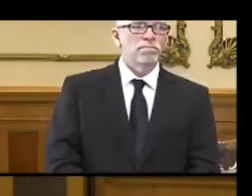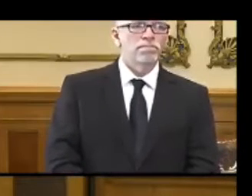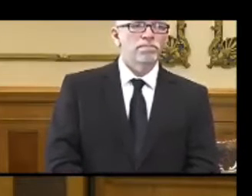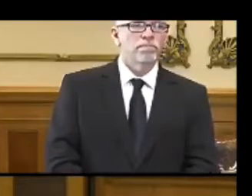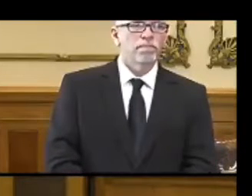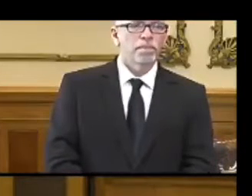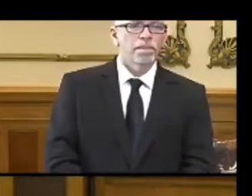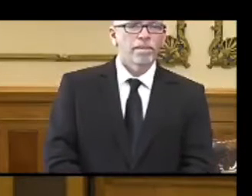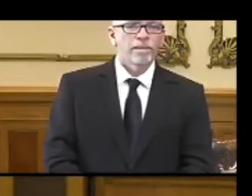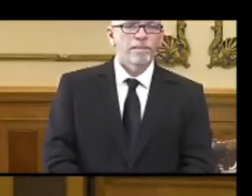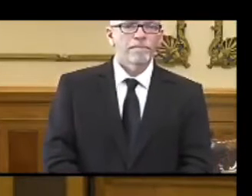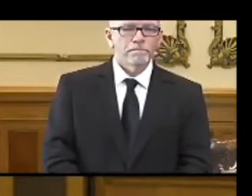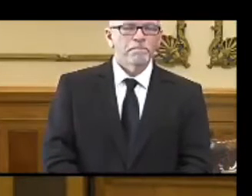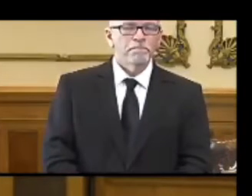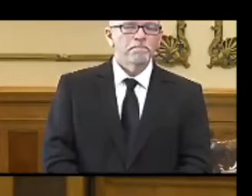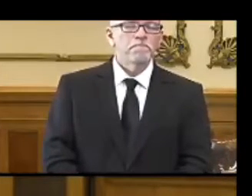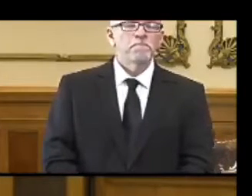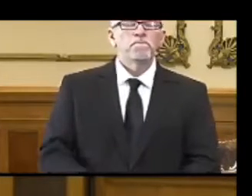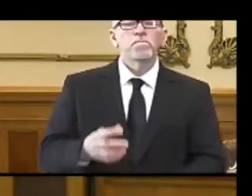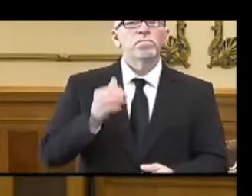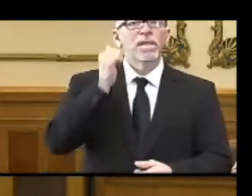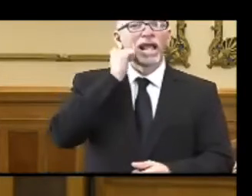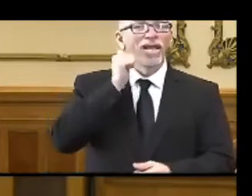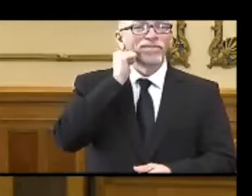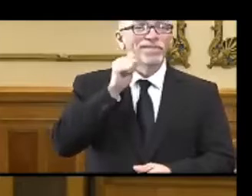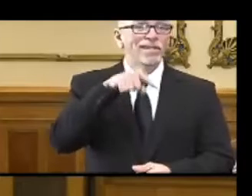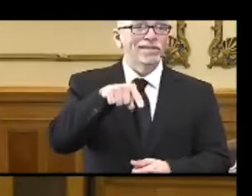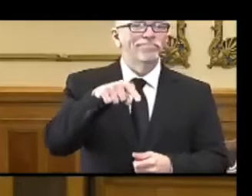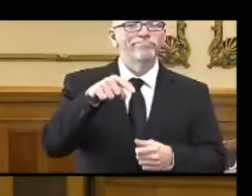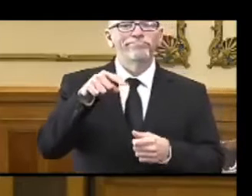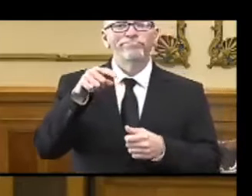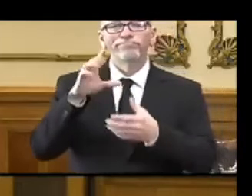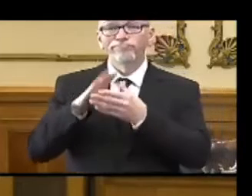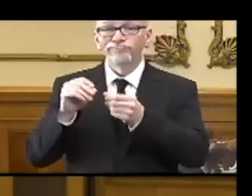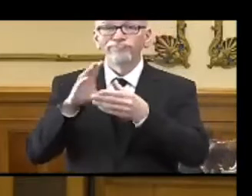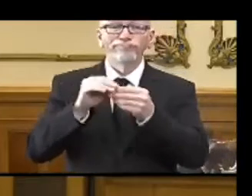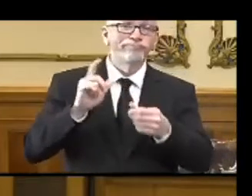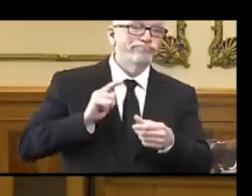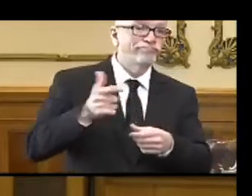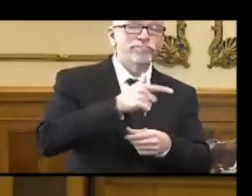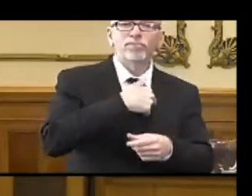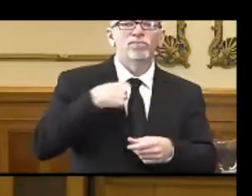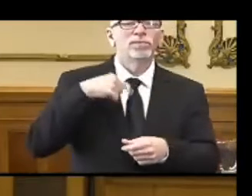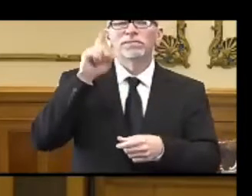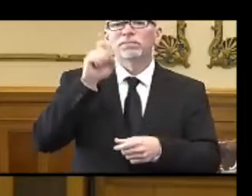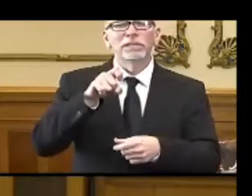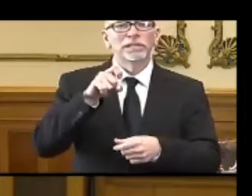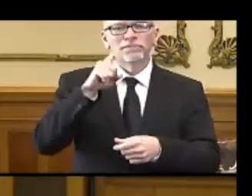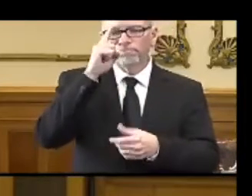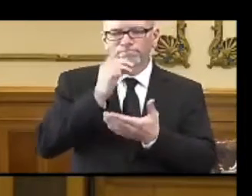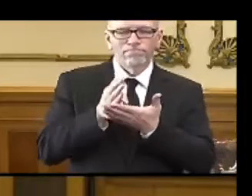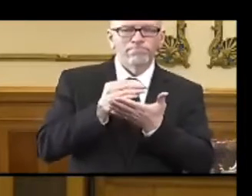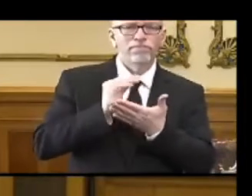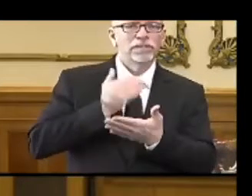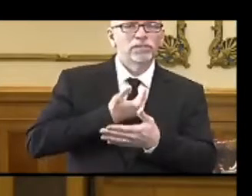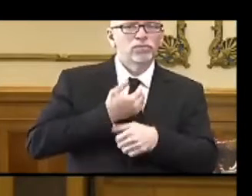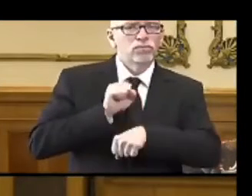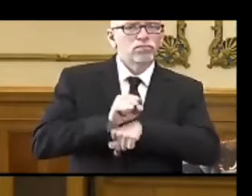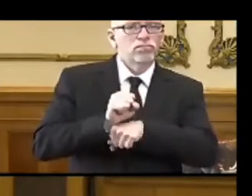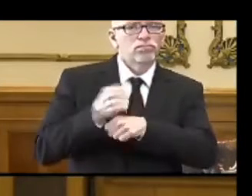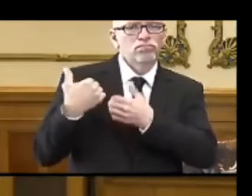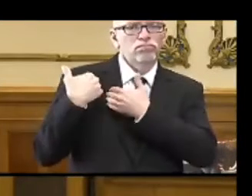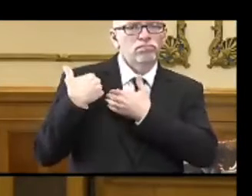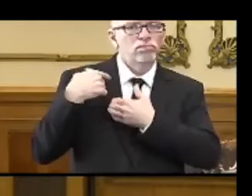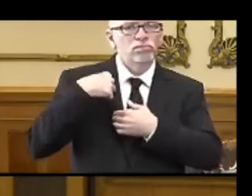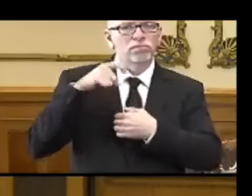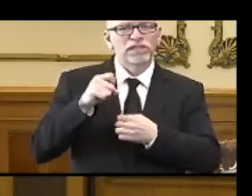As you've heard in each day in these briefings, we have to all be diligent in our collective mission to fight